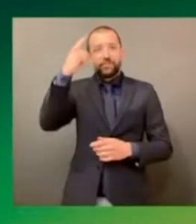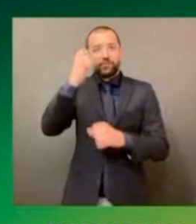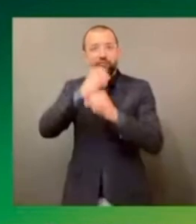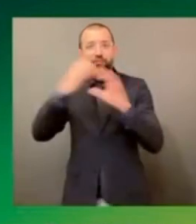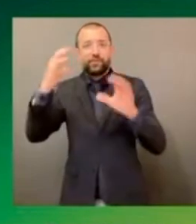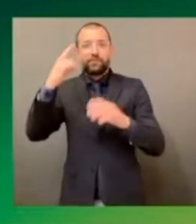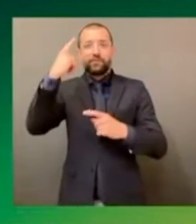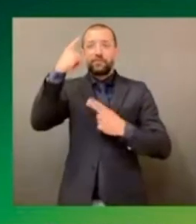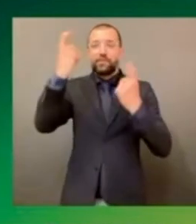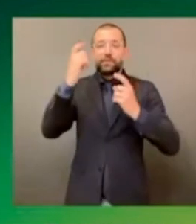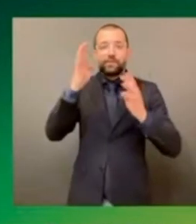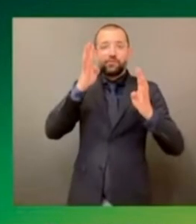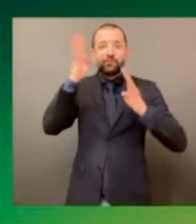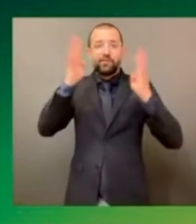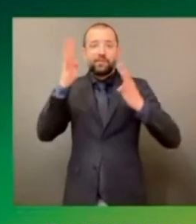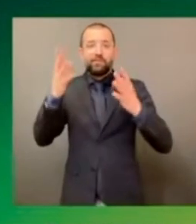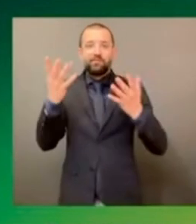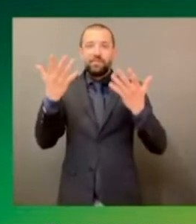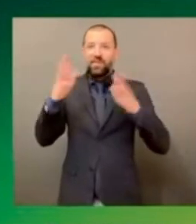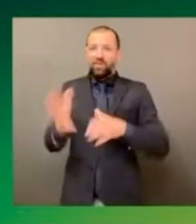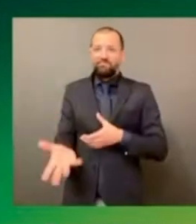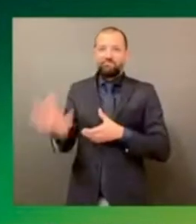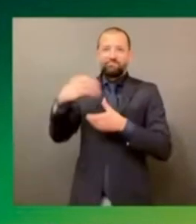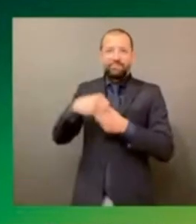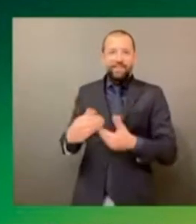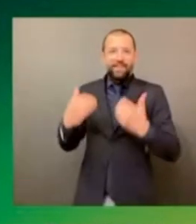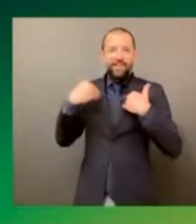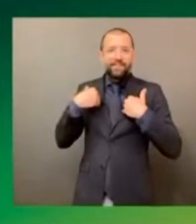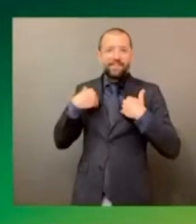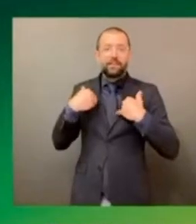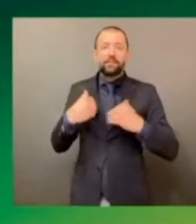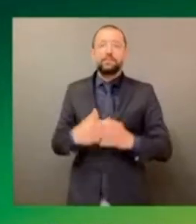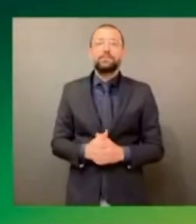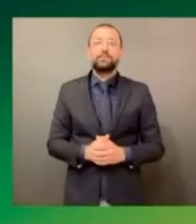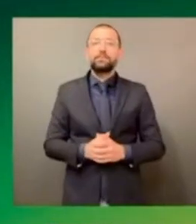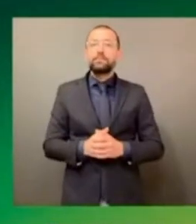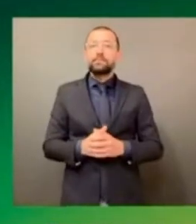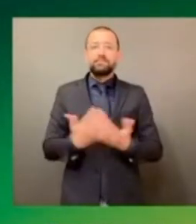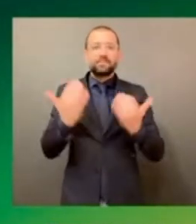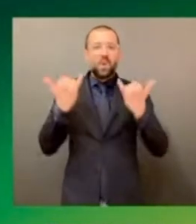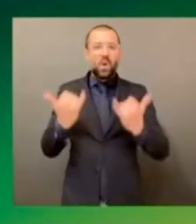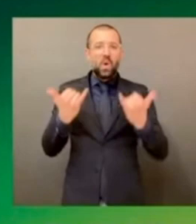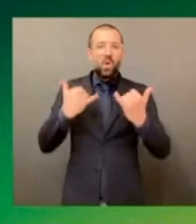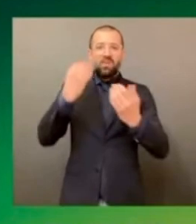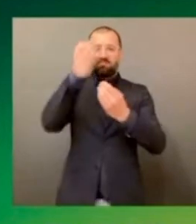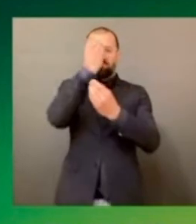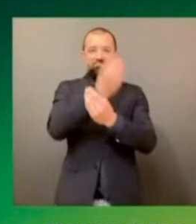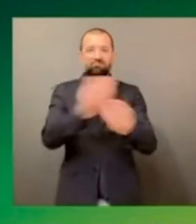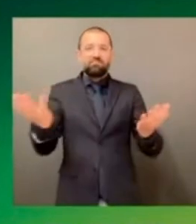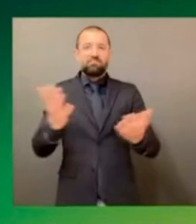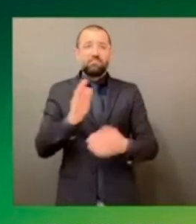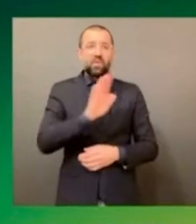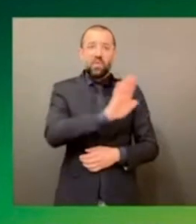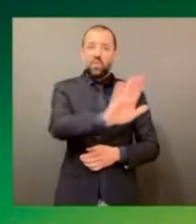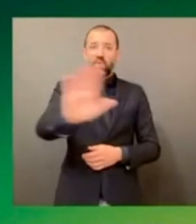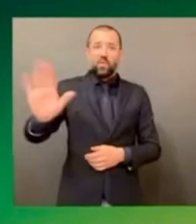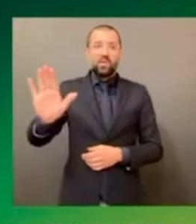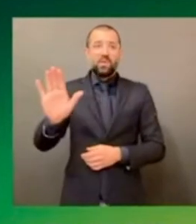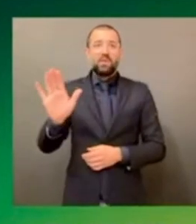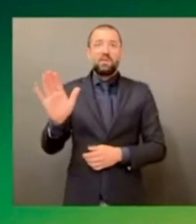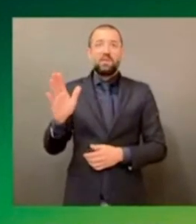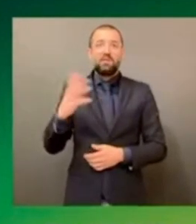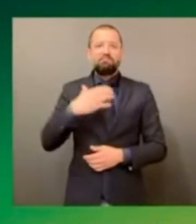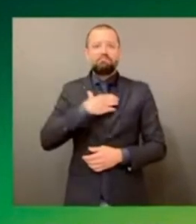innovators. And so to you I say, it is your spark,